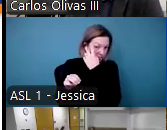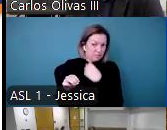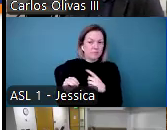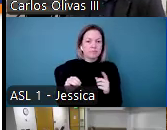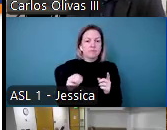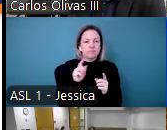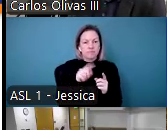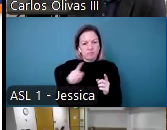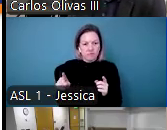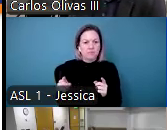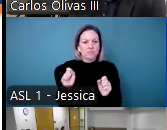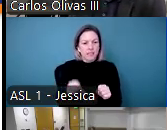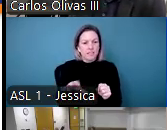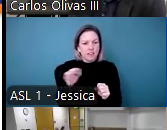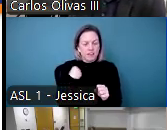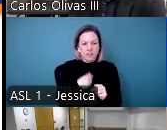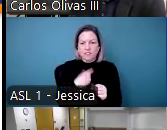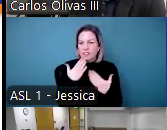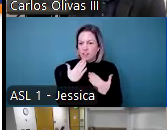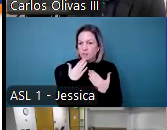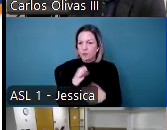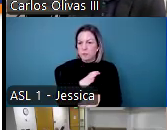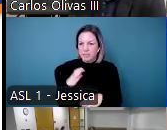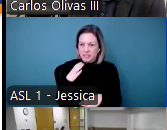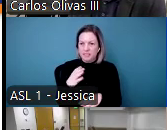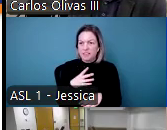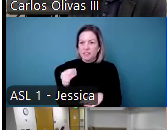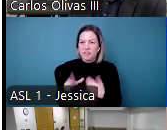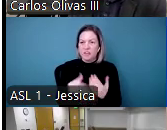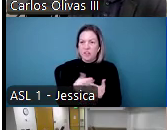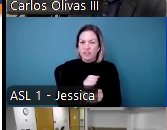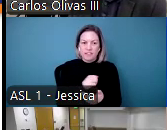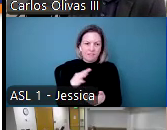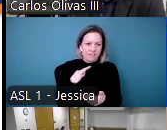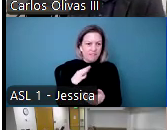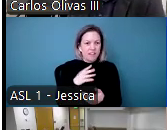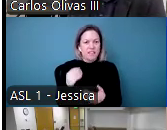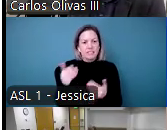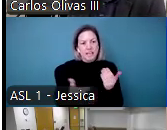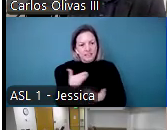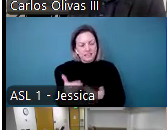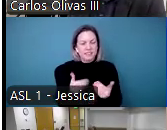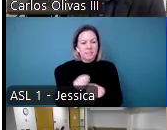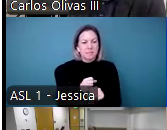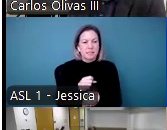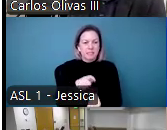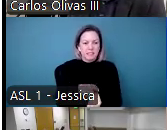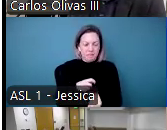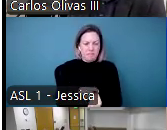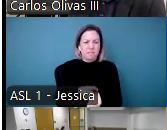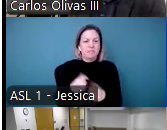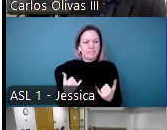there as well. And thanks to the committee and all of our staff and our guests for making time for us